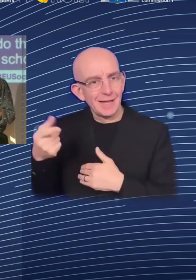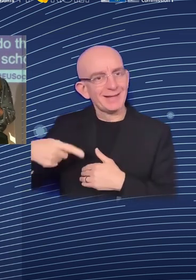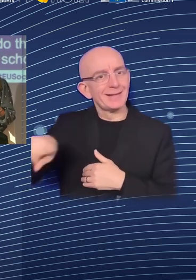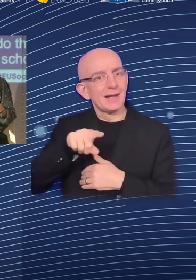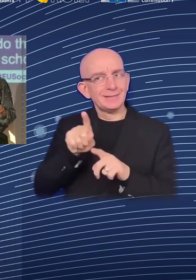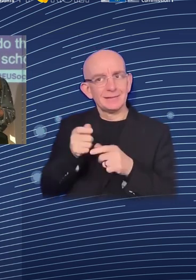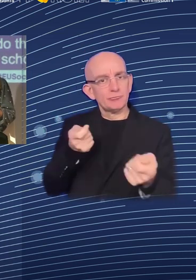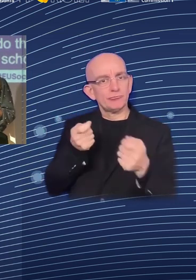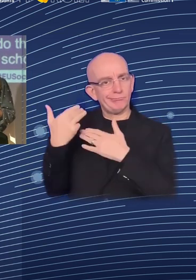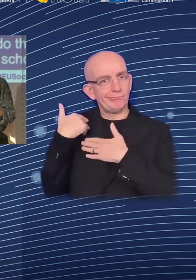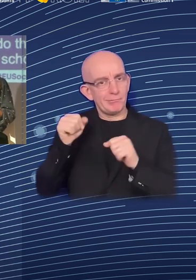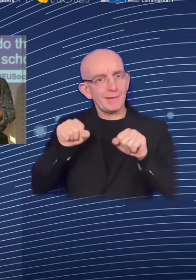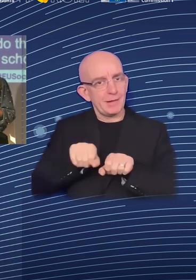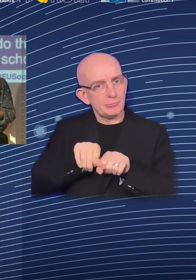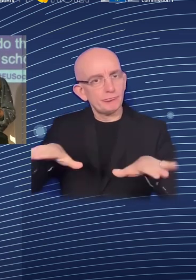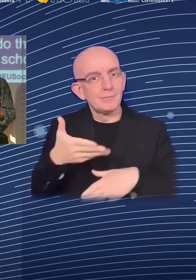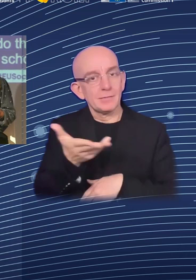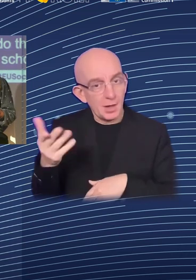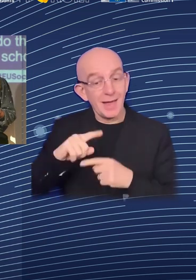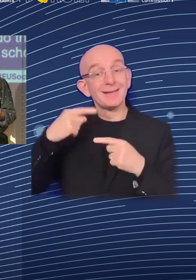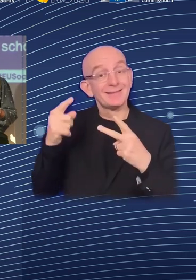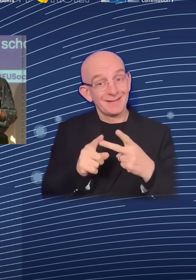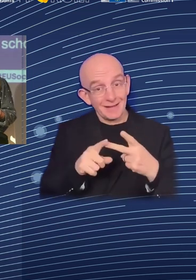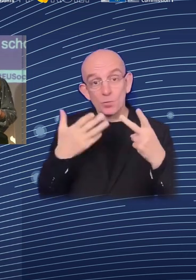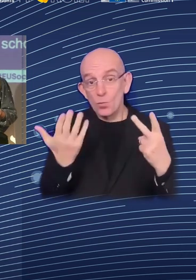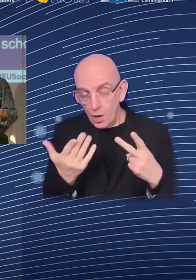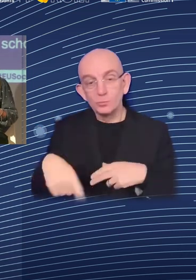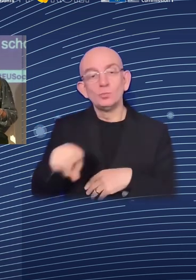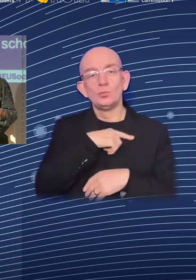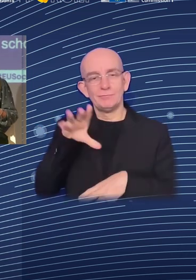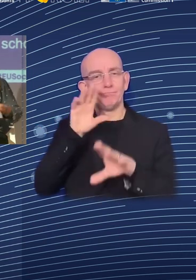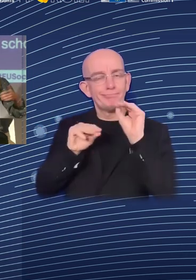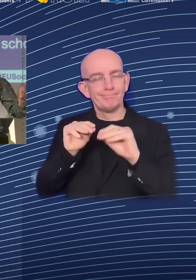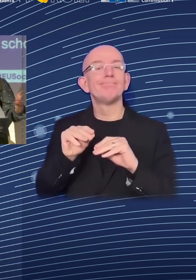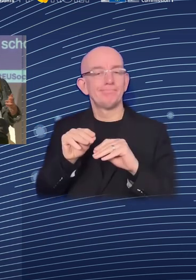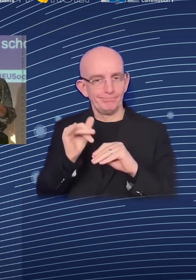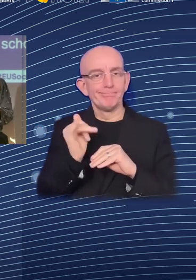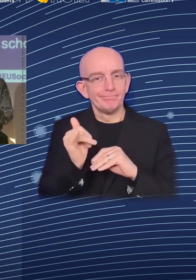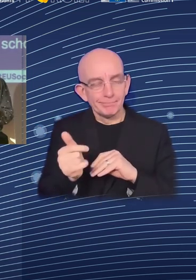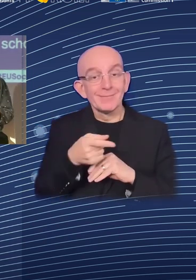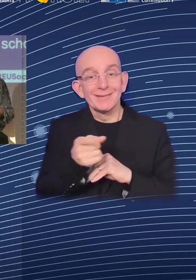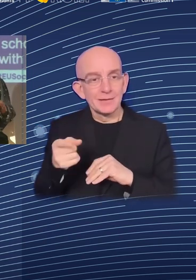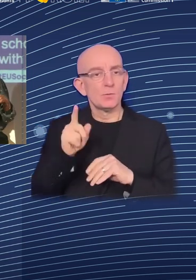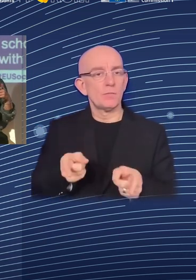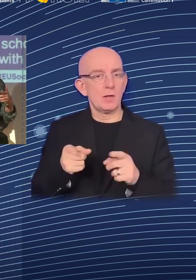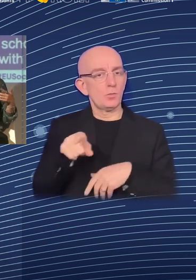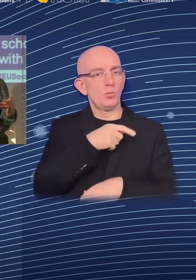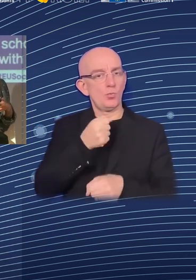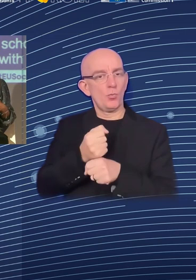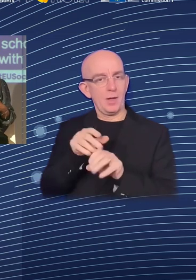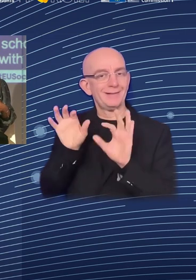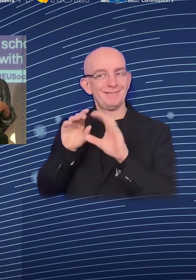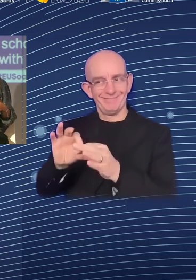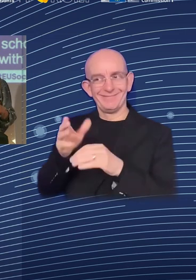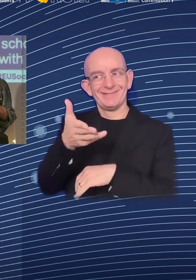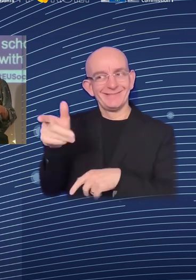that we have to work with teachers we have, not we would like to have. And our teachers are really